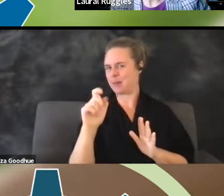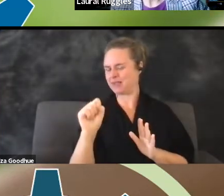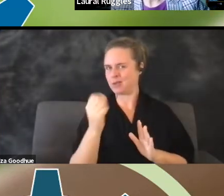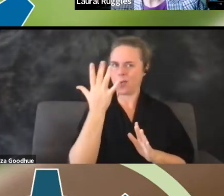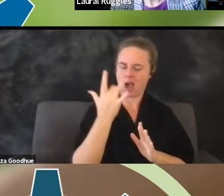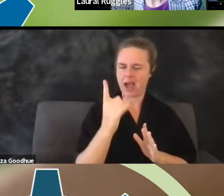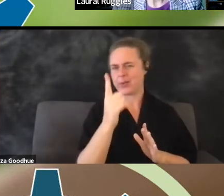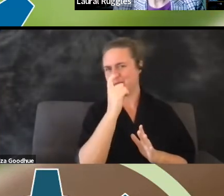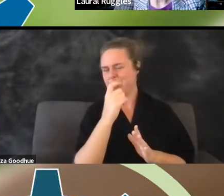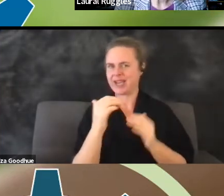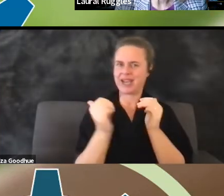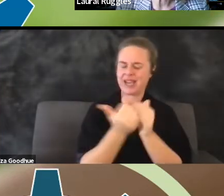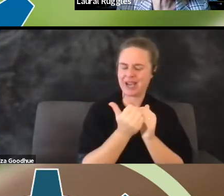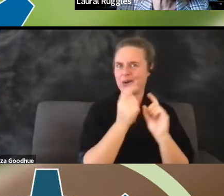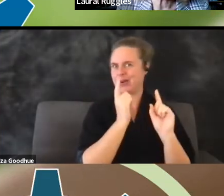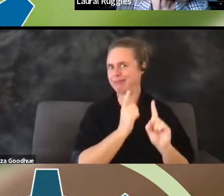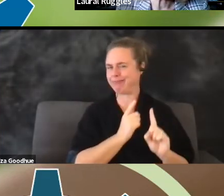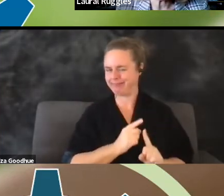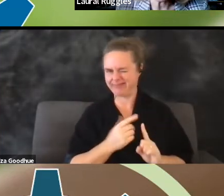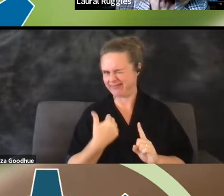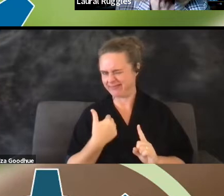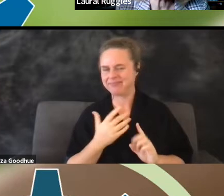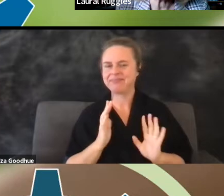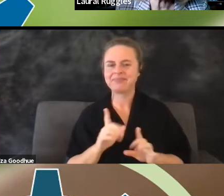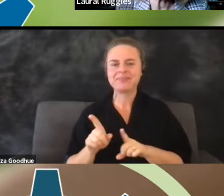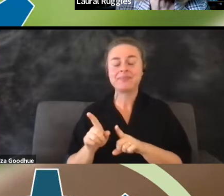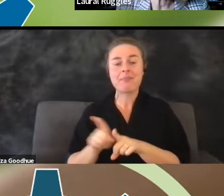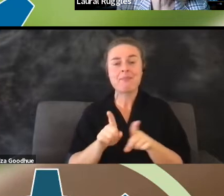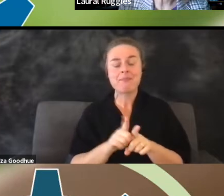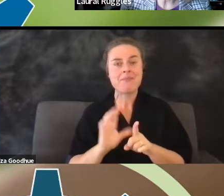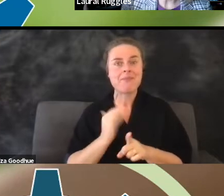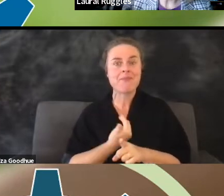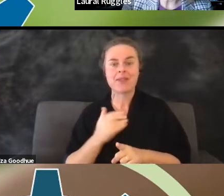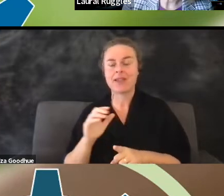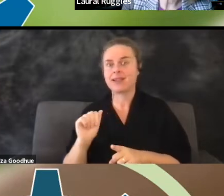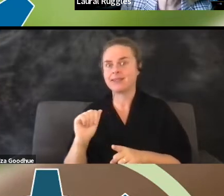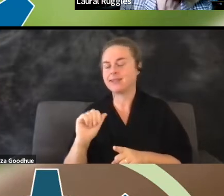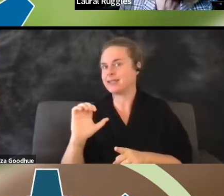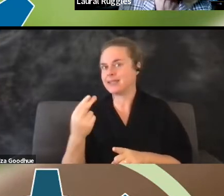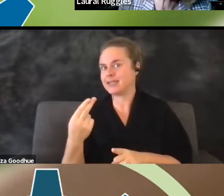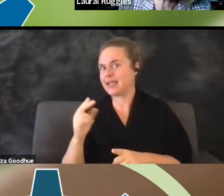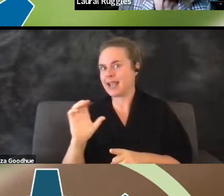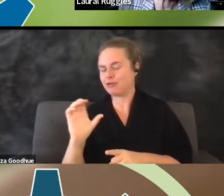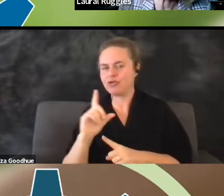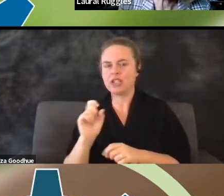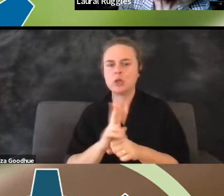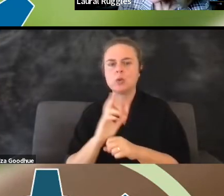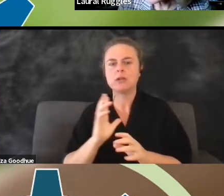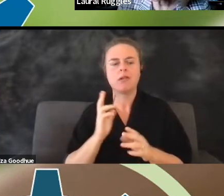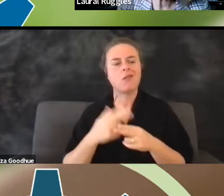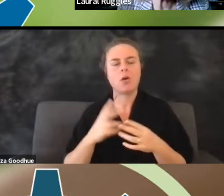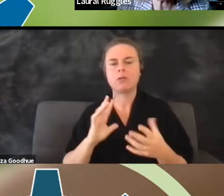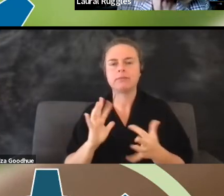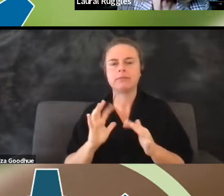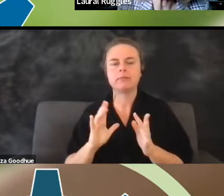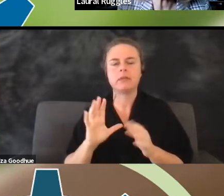we went through. We also use collective impact as a framework, which you'll hear a little bit more about that in the next few minutes.